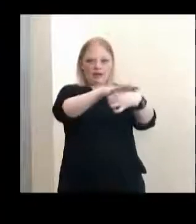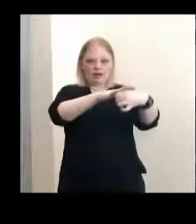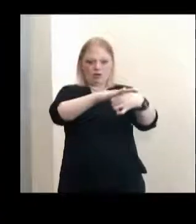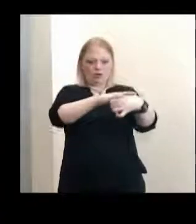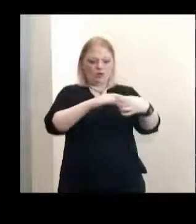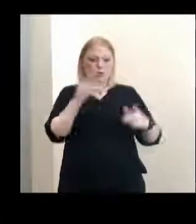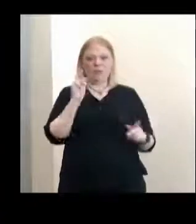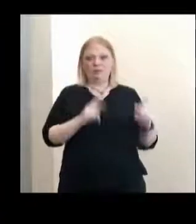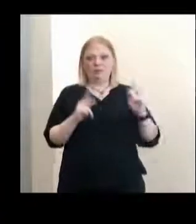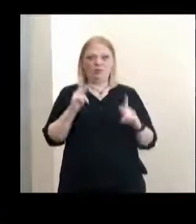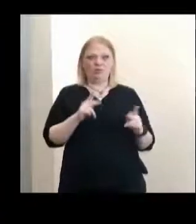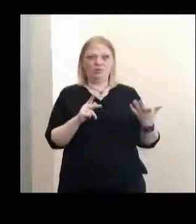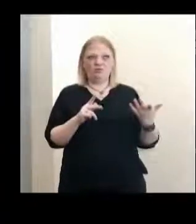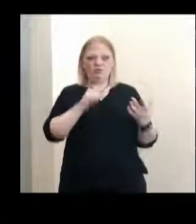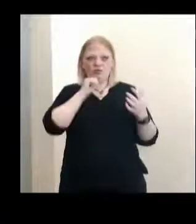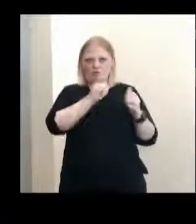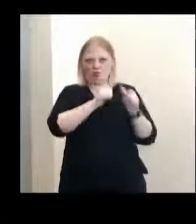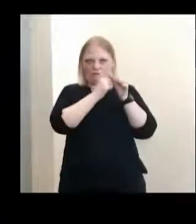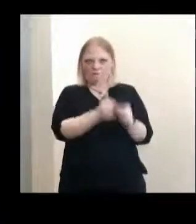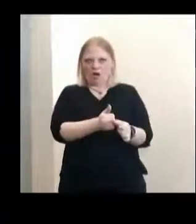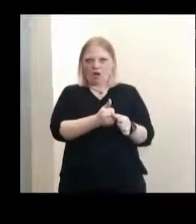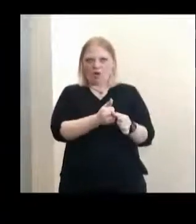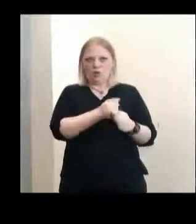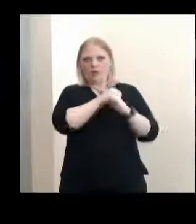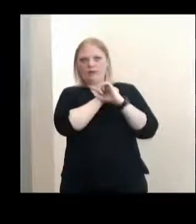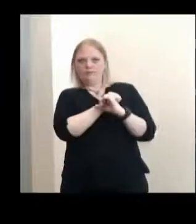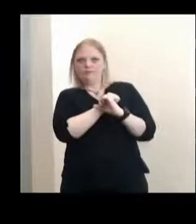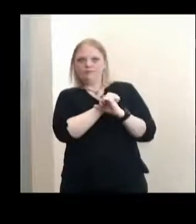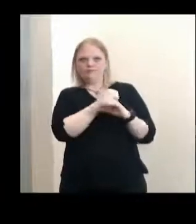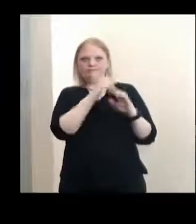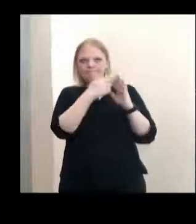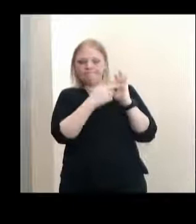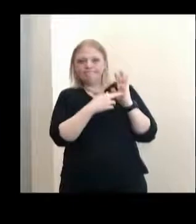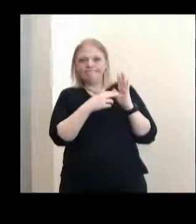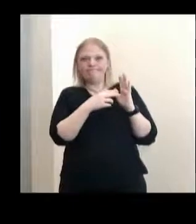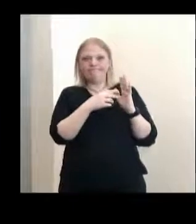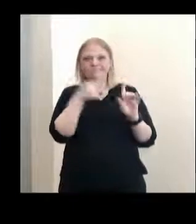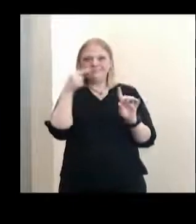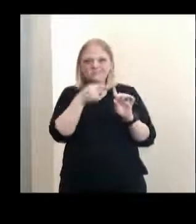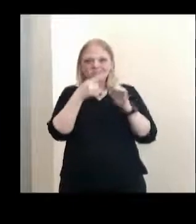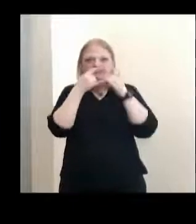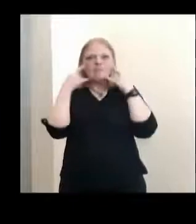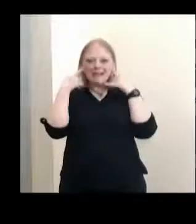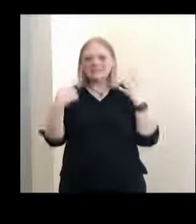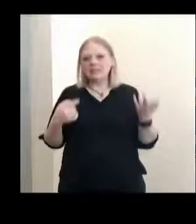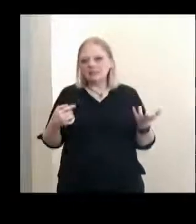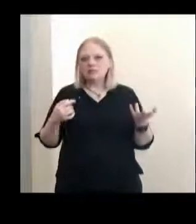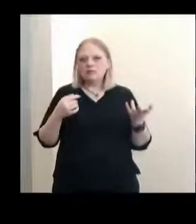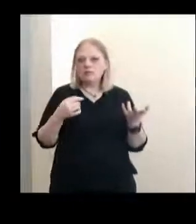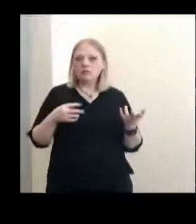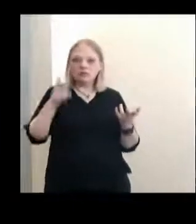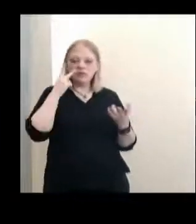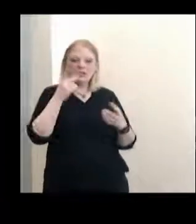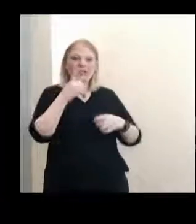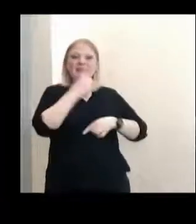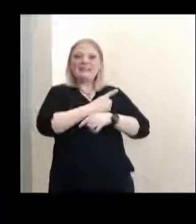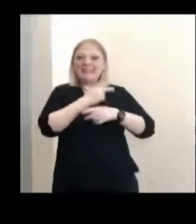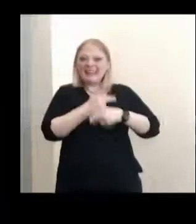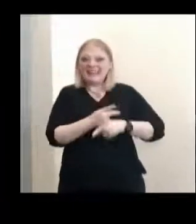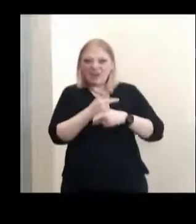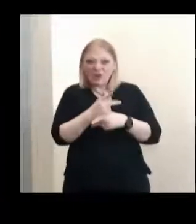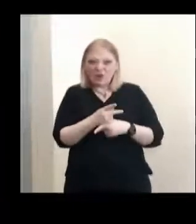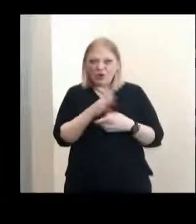people are just not adhering to protective measures, especially masking. So we're seeing this in daycare centers